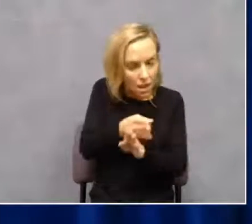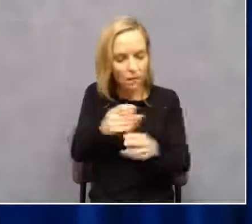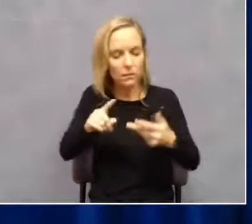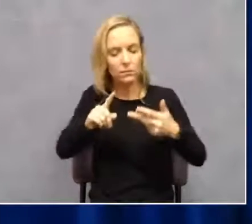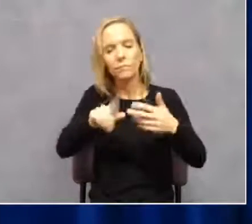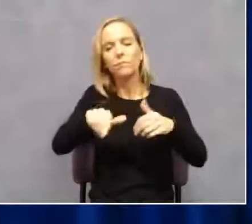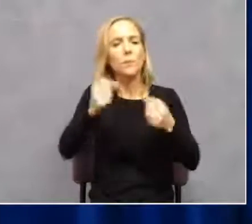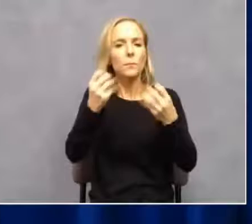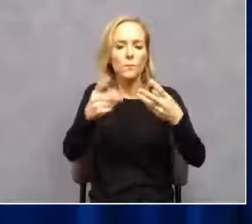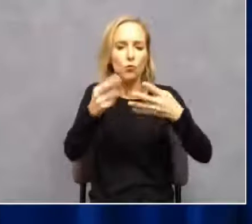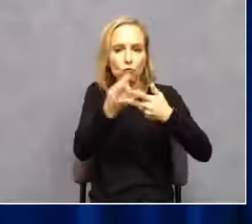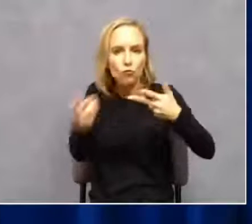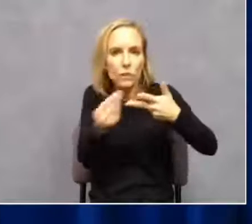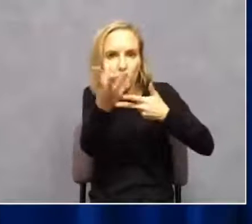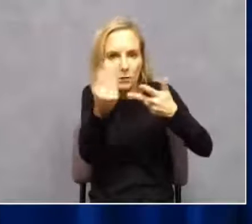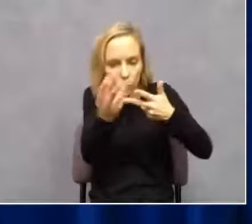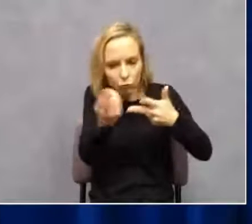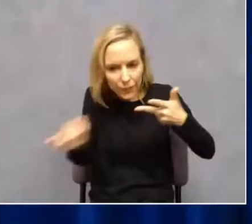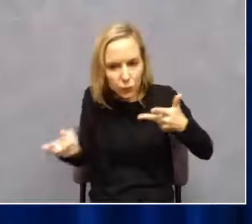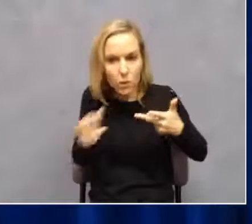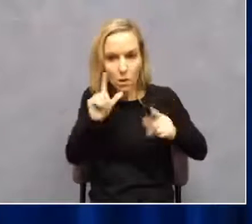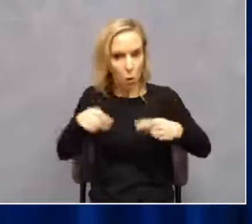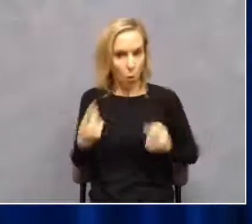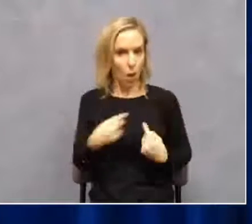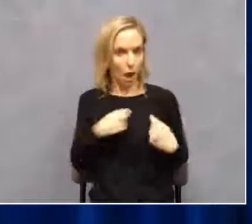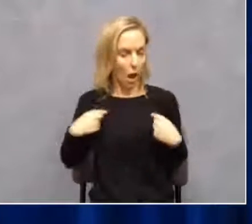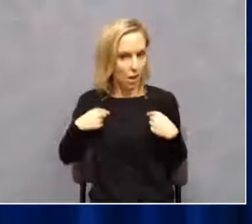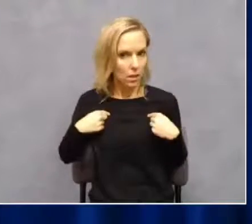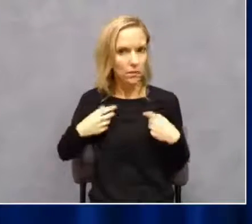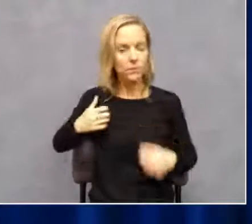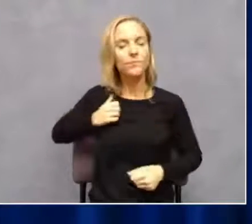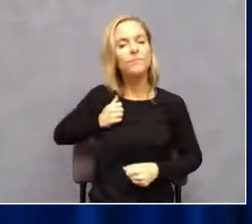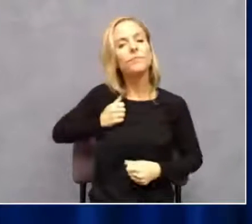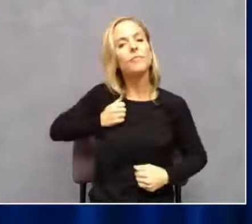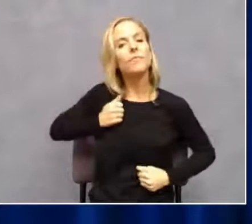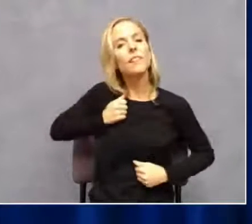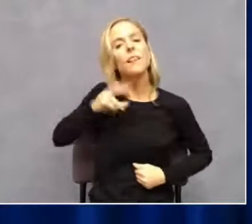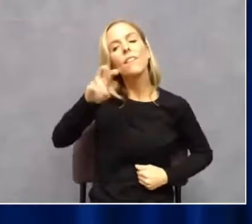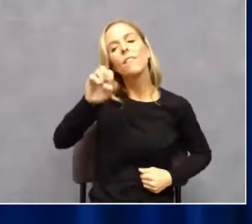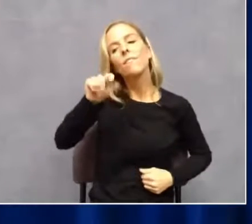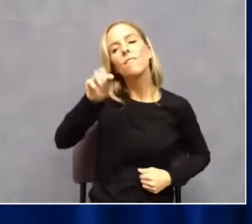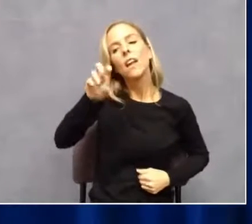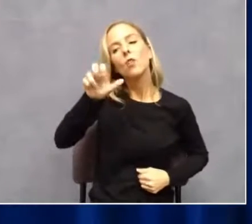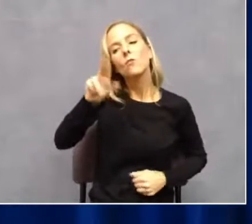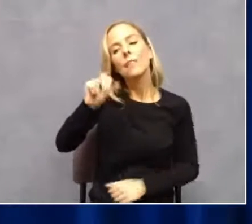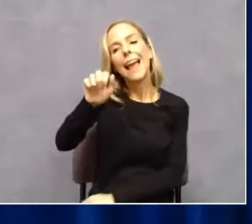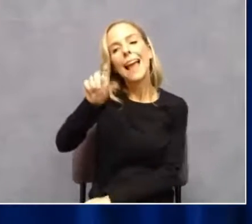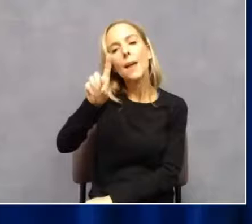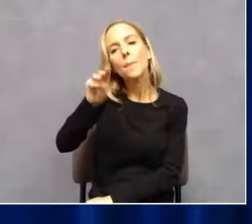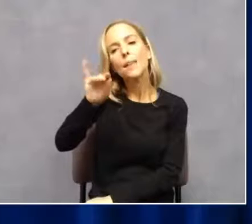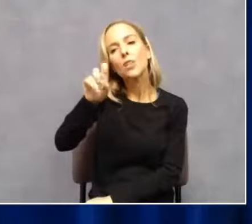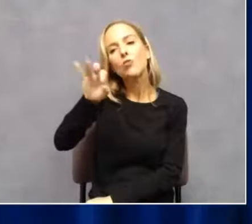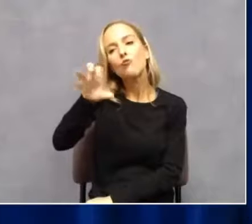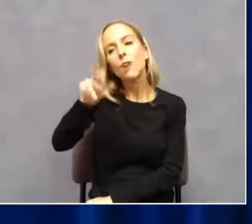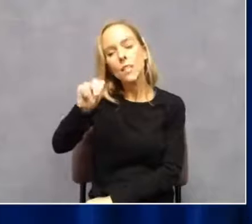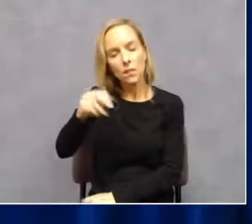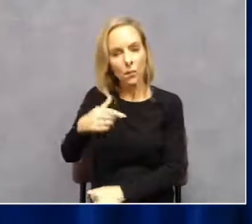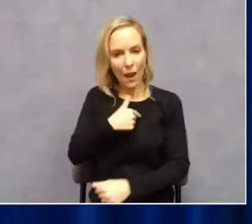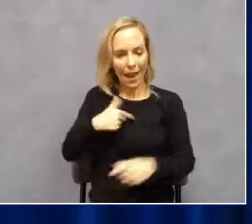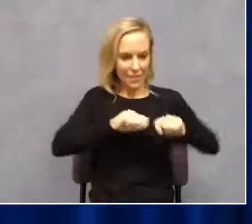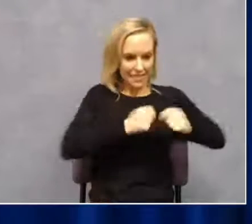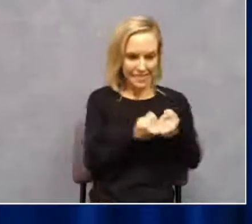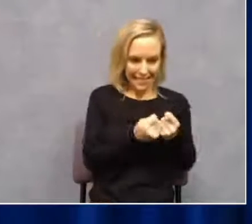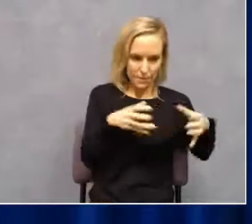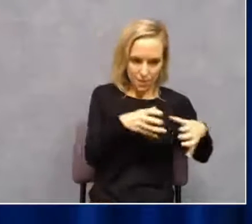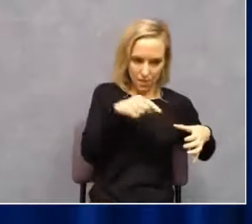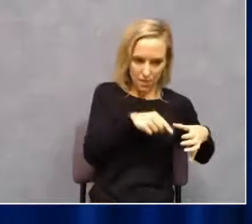it's not just us. The Veterans Administration, we have our own state strike teams, but the VA has